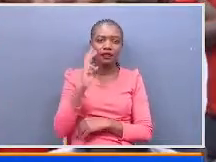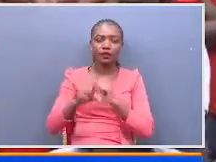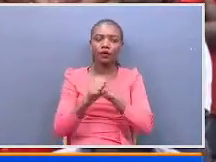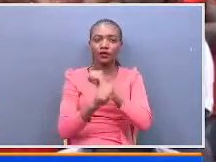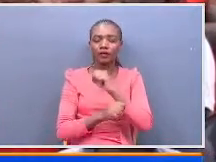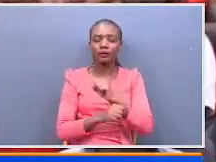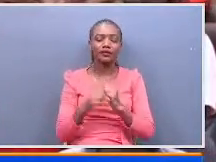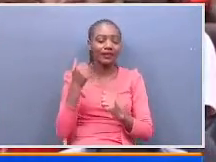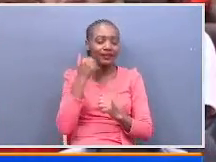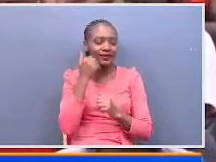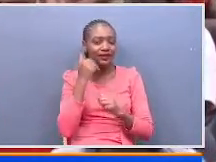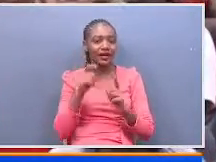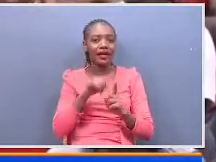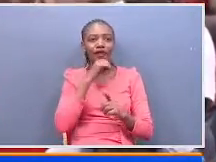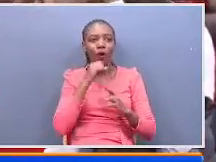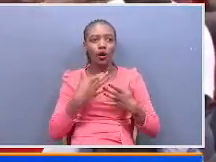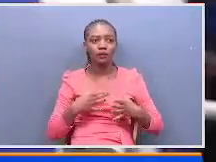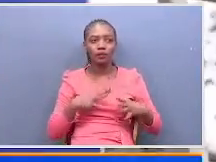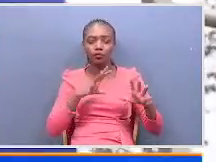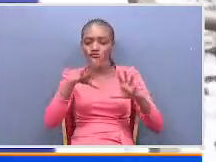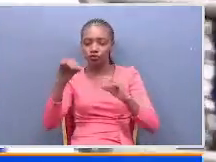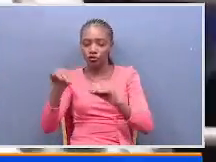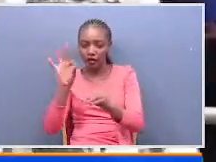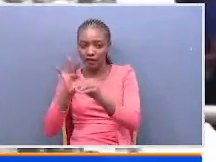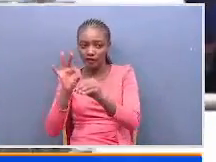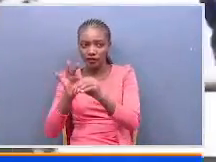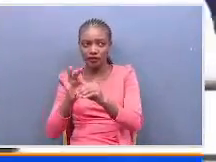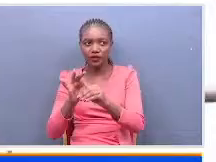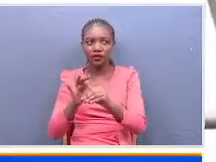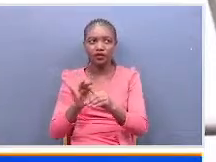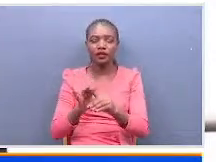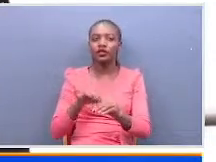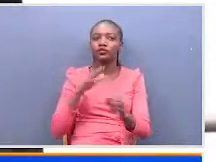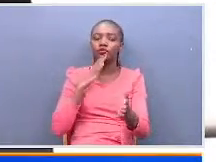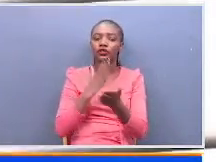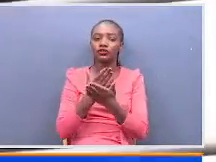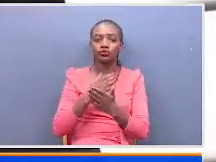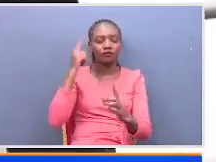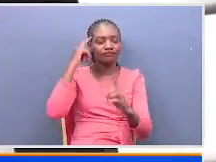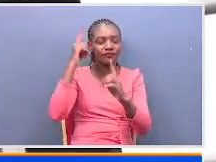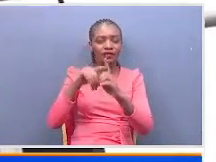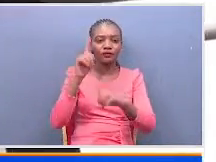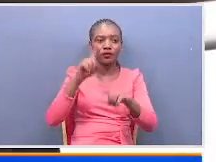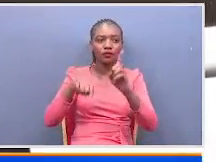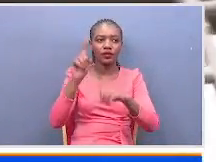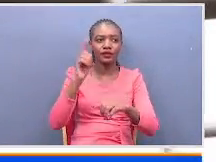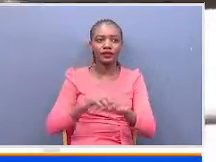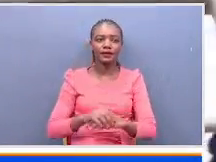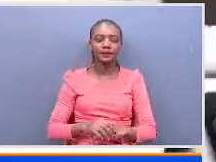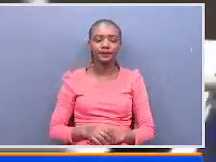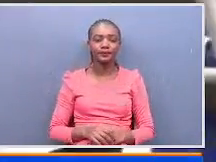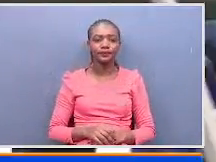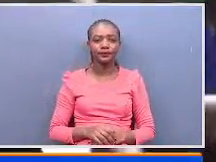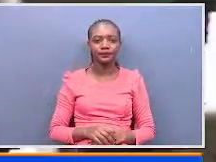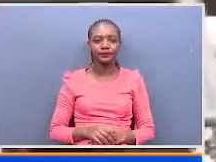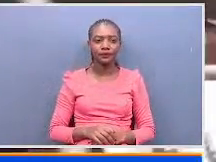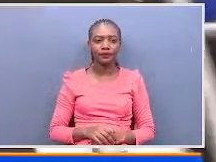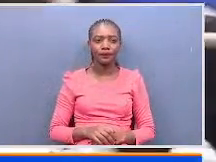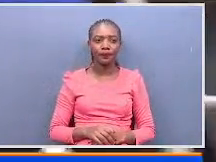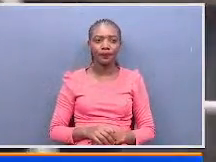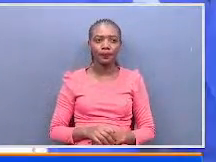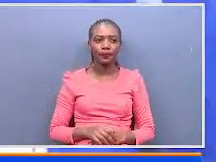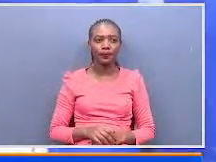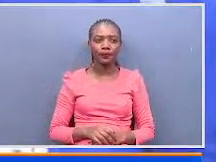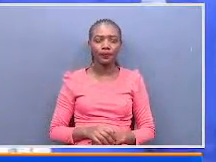the two regions to get to the polling stations as they seek to ensure Azimio presidential candidate Raila Odinga amasses